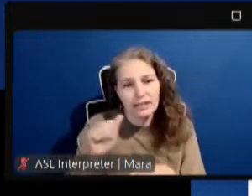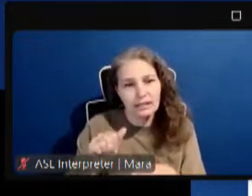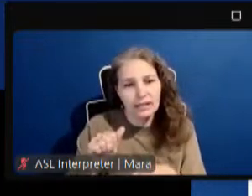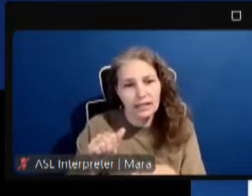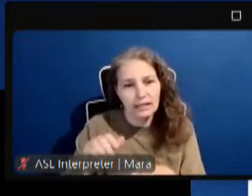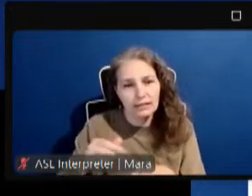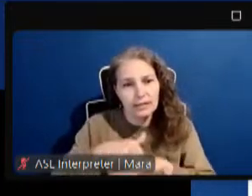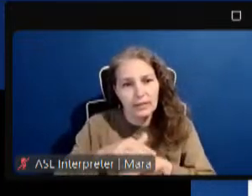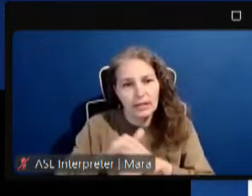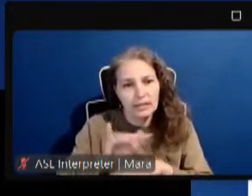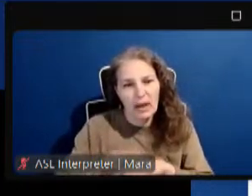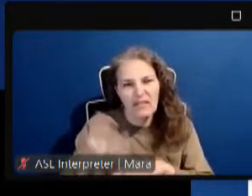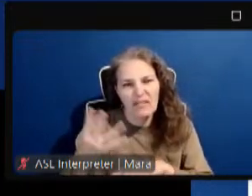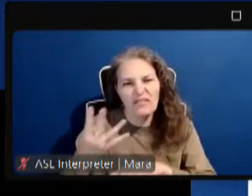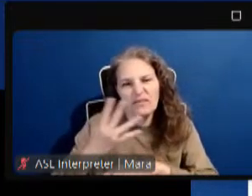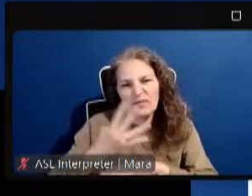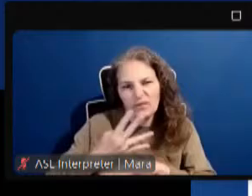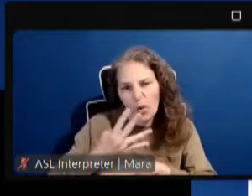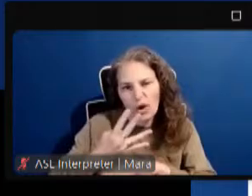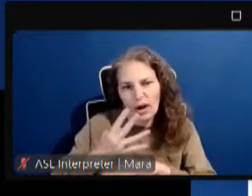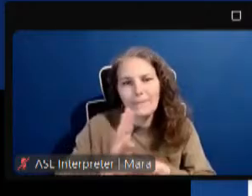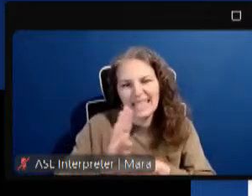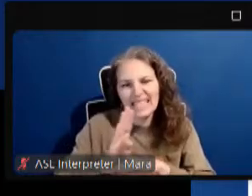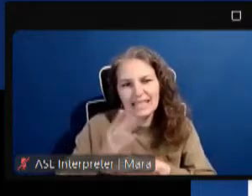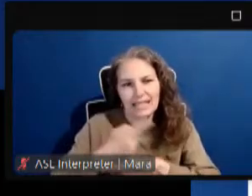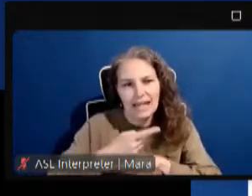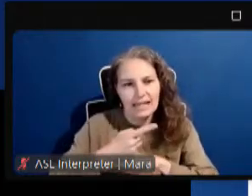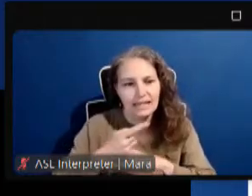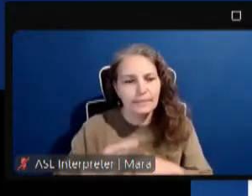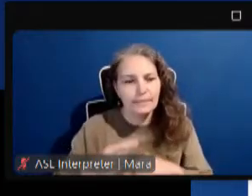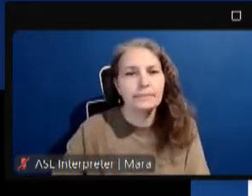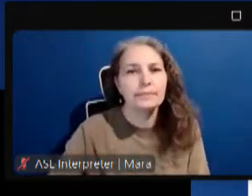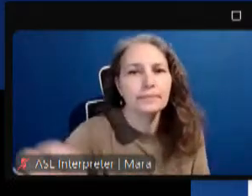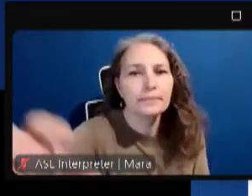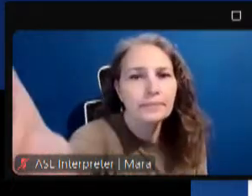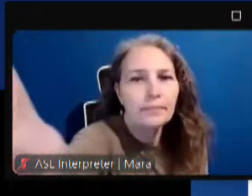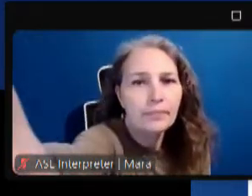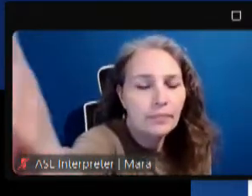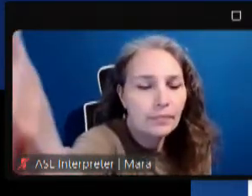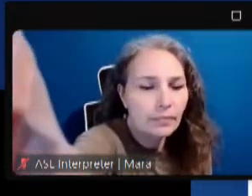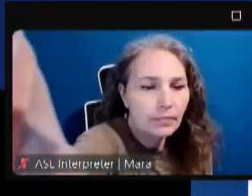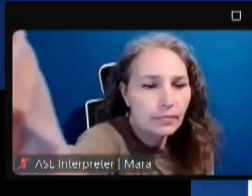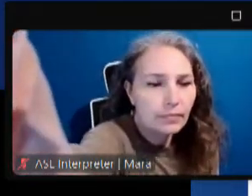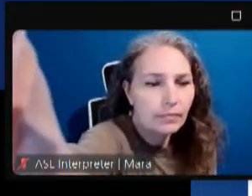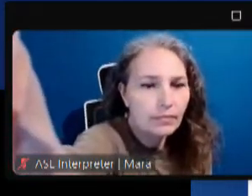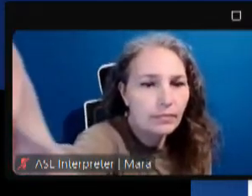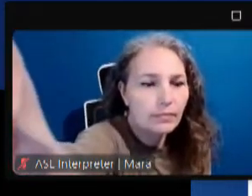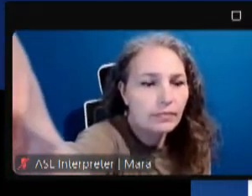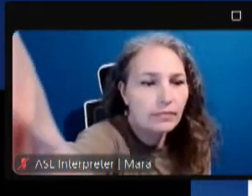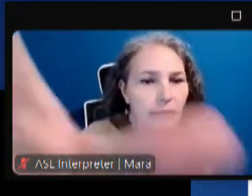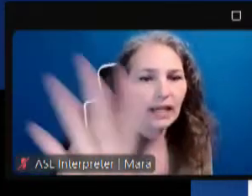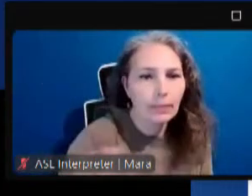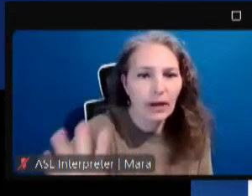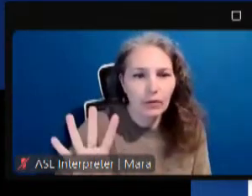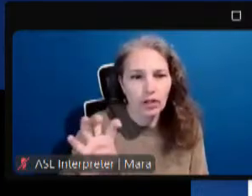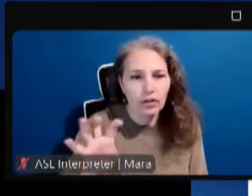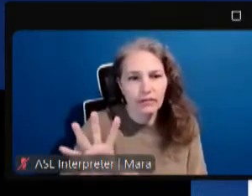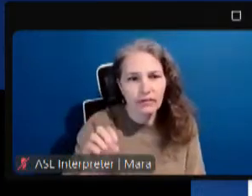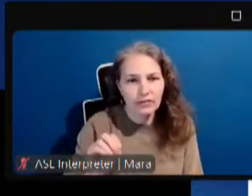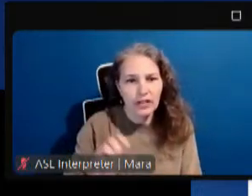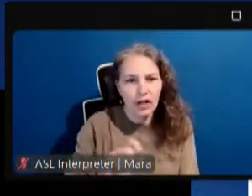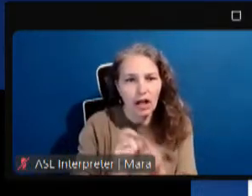days. And in addition to rebuilds, over 450 alteration or repair permits have been issued out of the Altadena One Stop